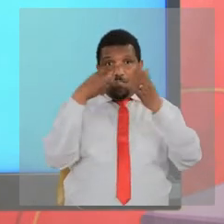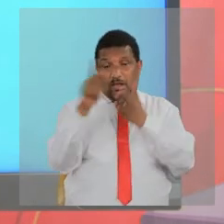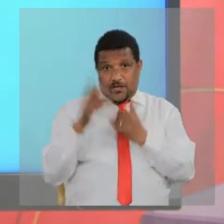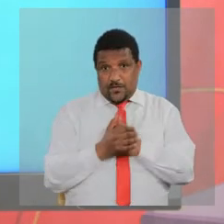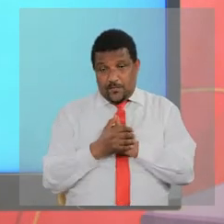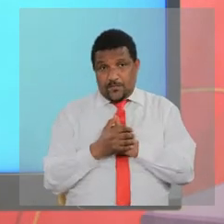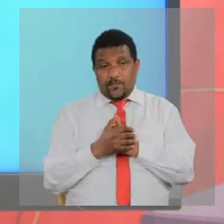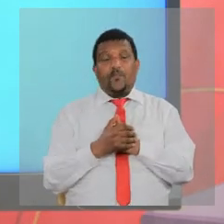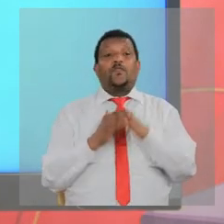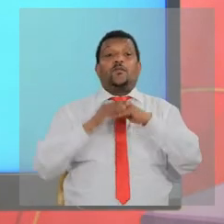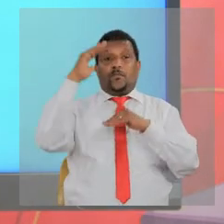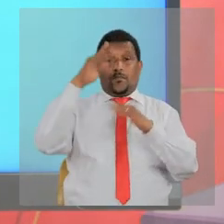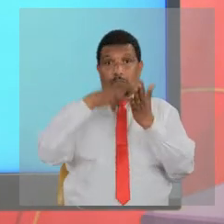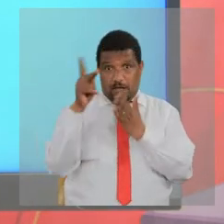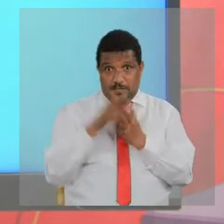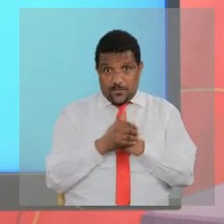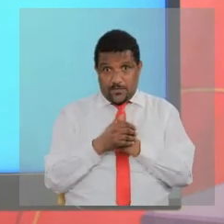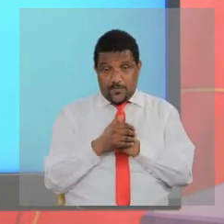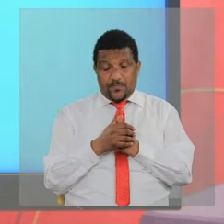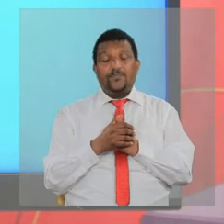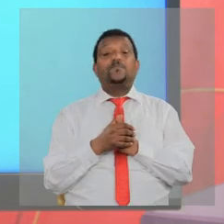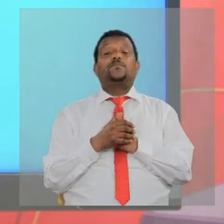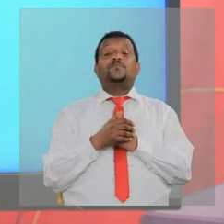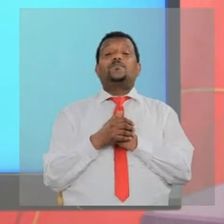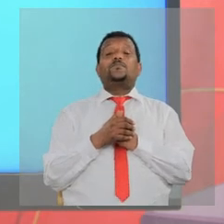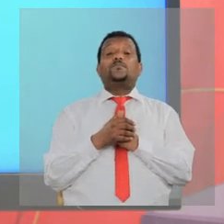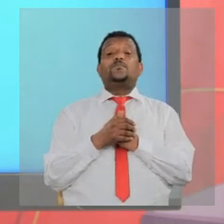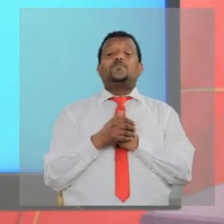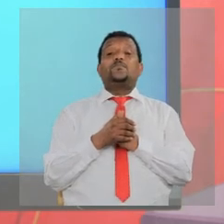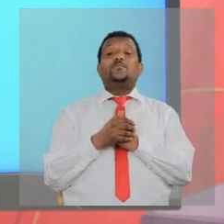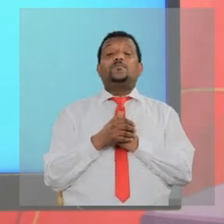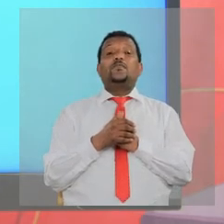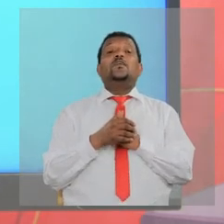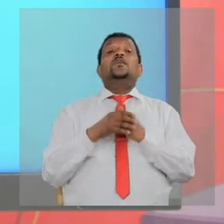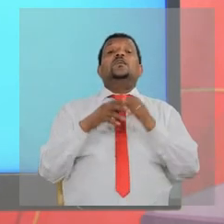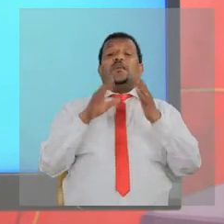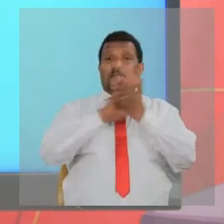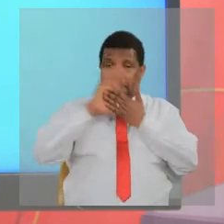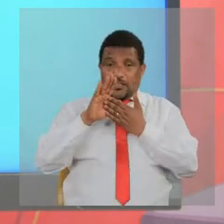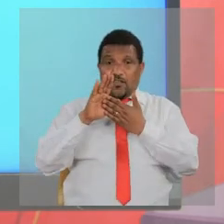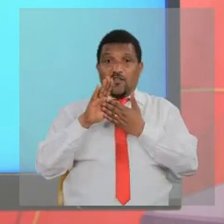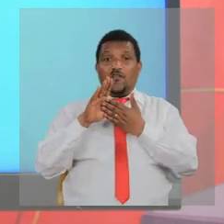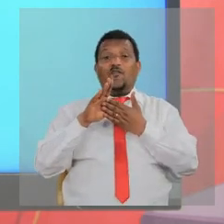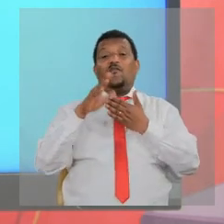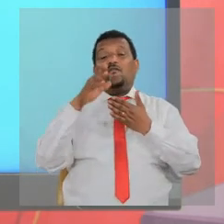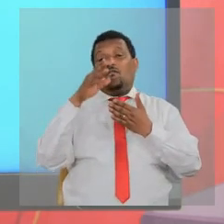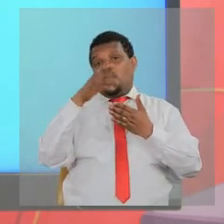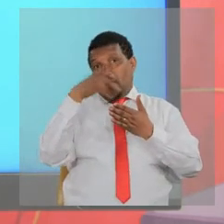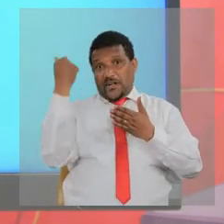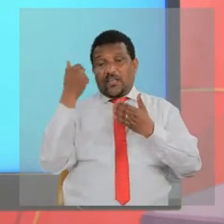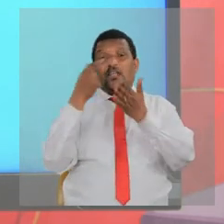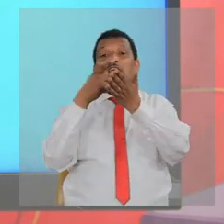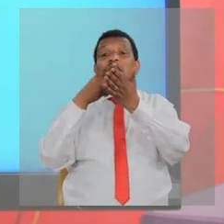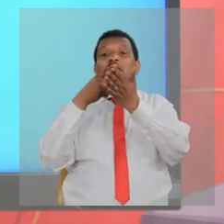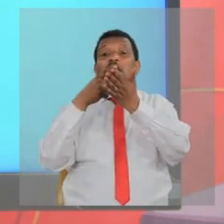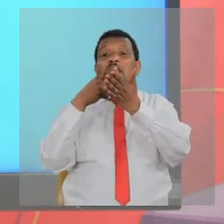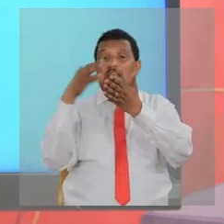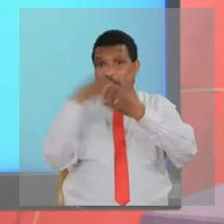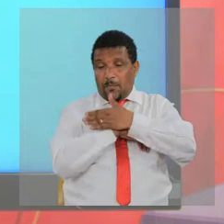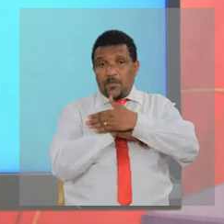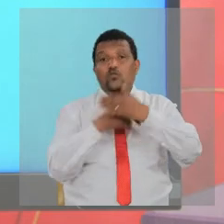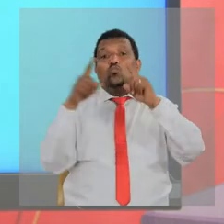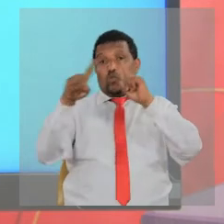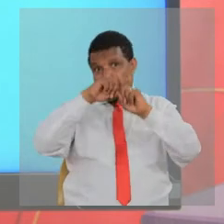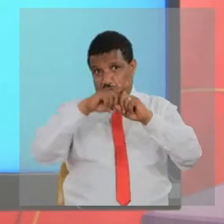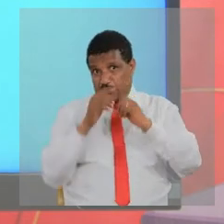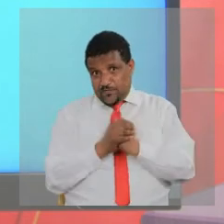greater than the factor income paid, then the net factor income will be positive. And if the factor